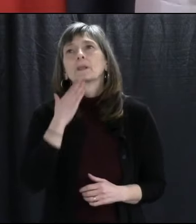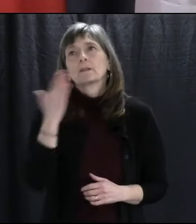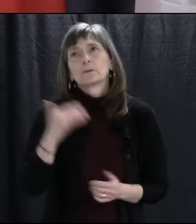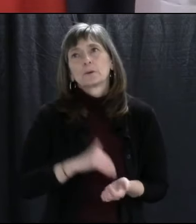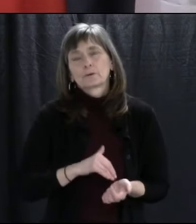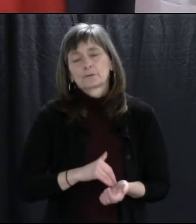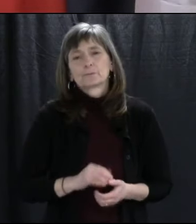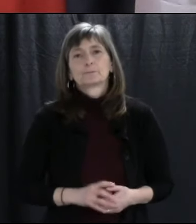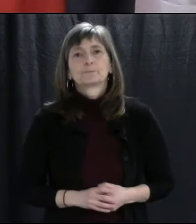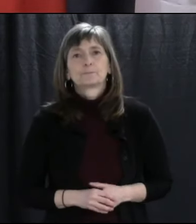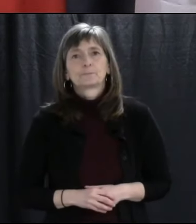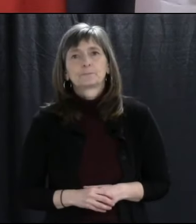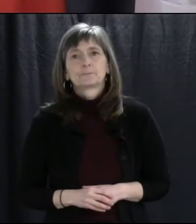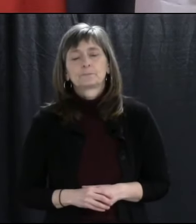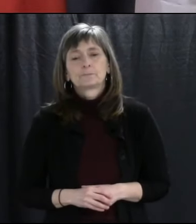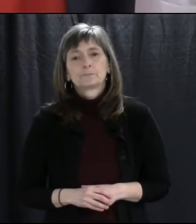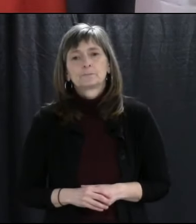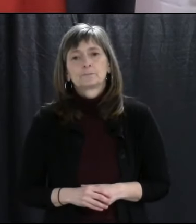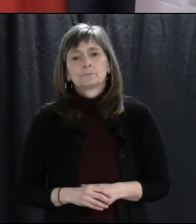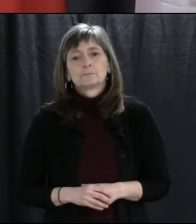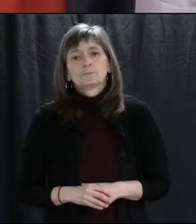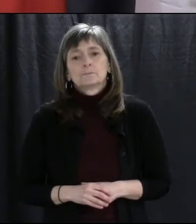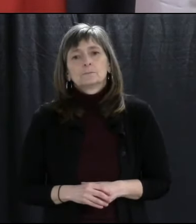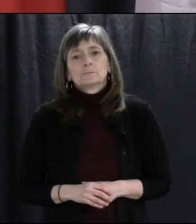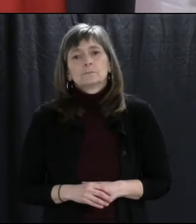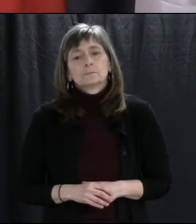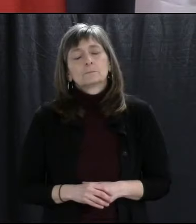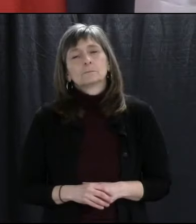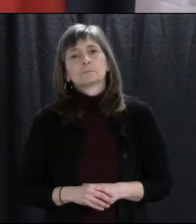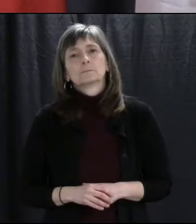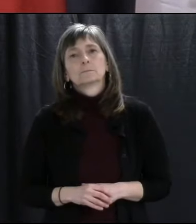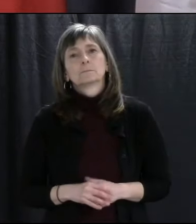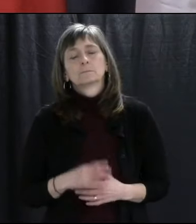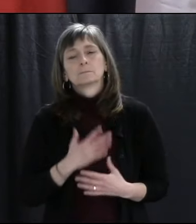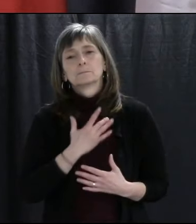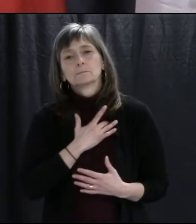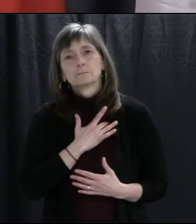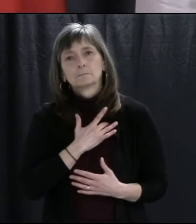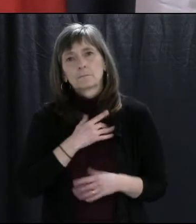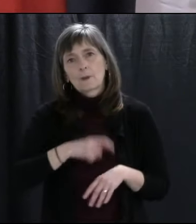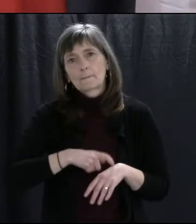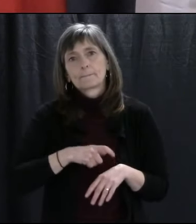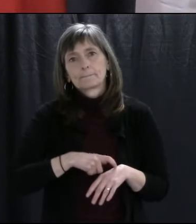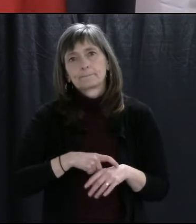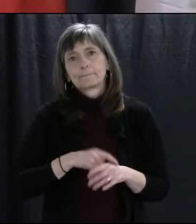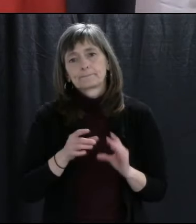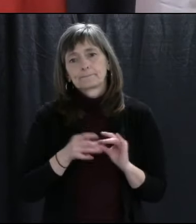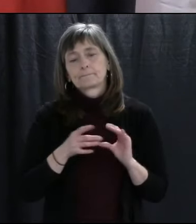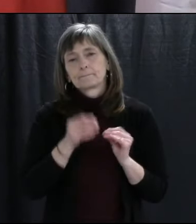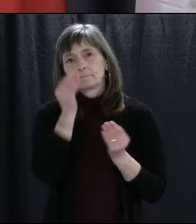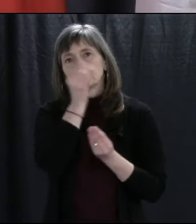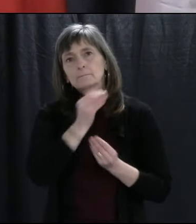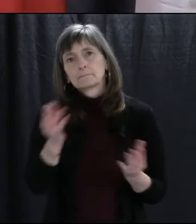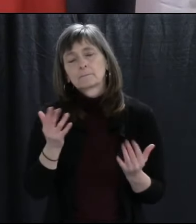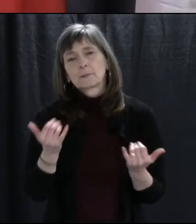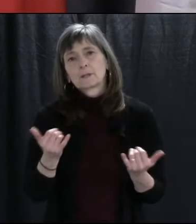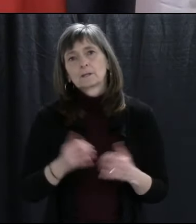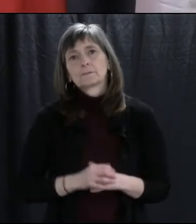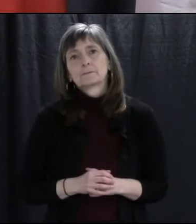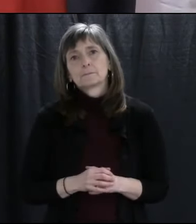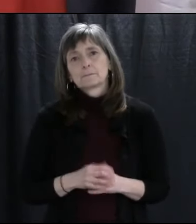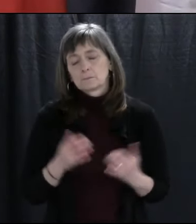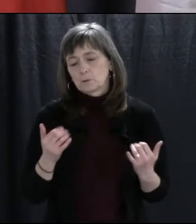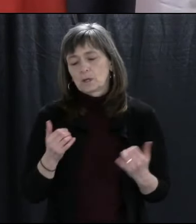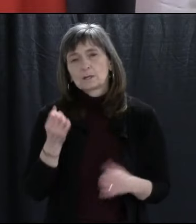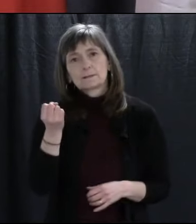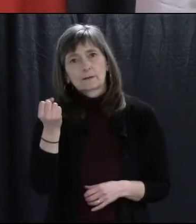Dr. Fitzgerald. These are somber messages for Newfoundland and Labrador. Today is Saturday and a